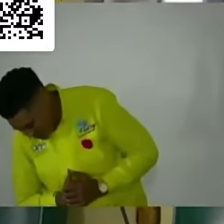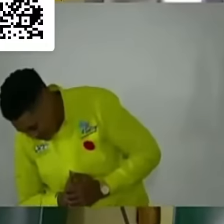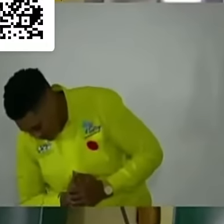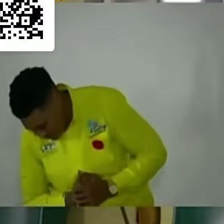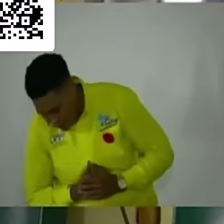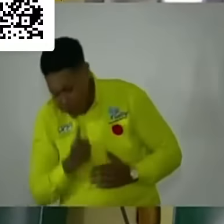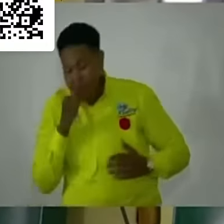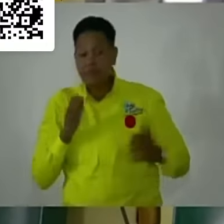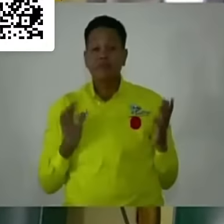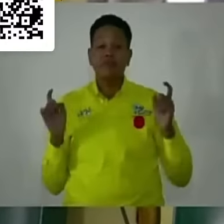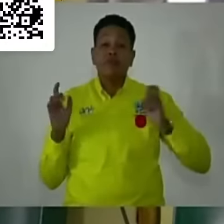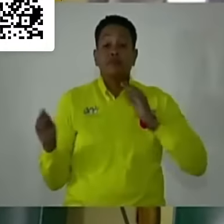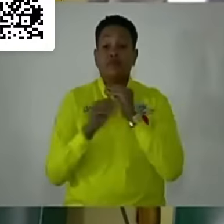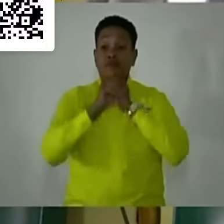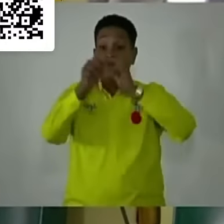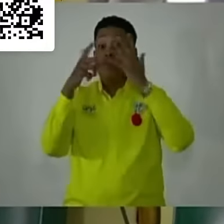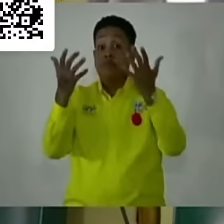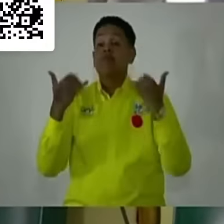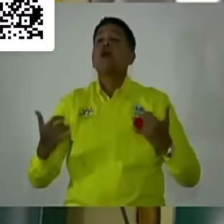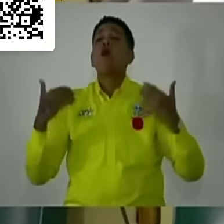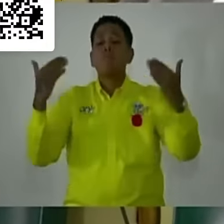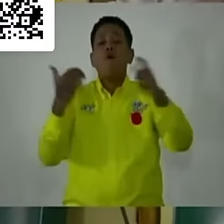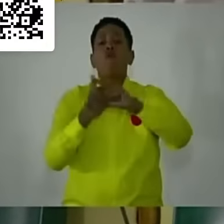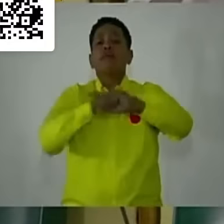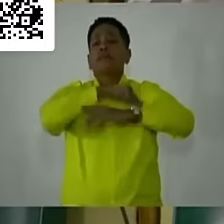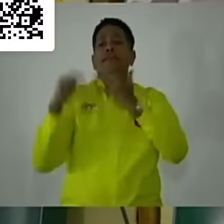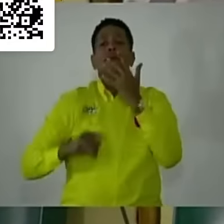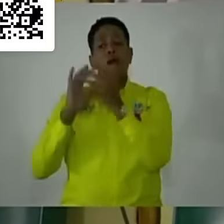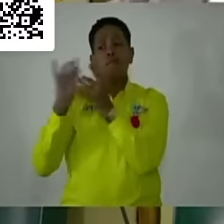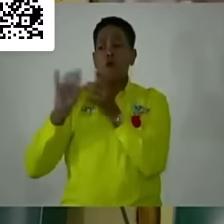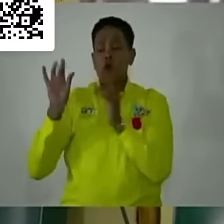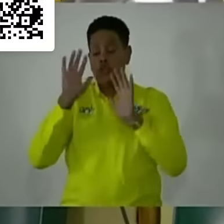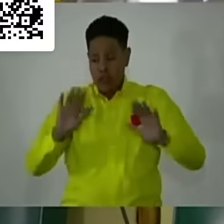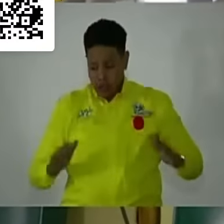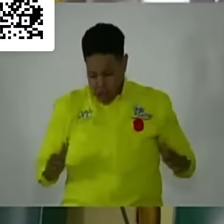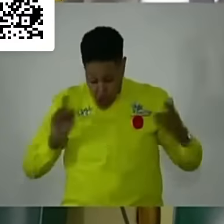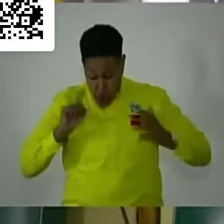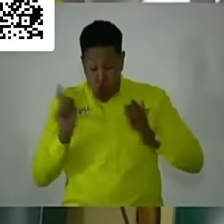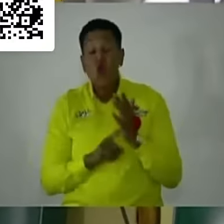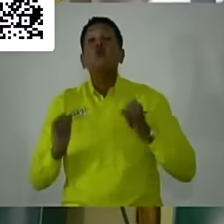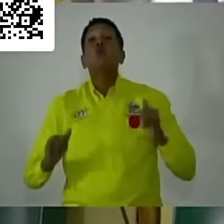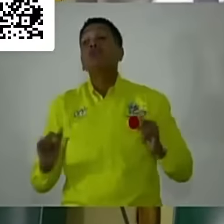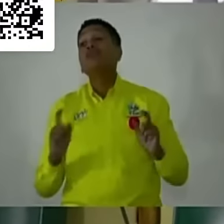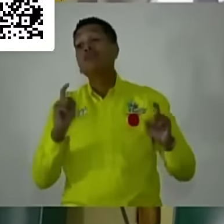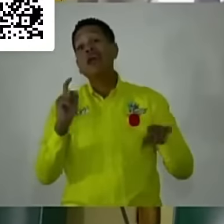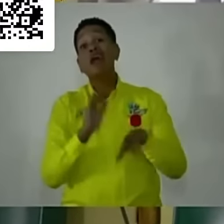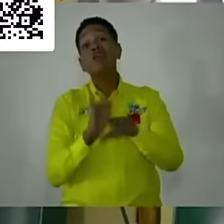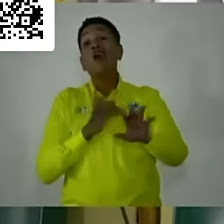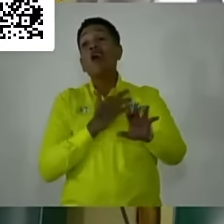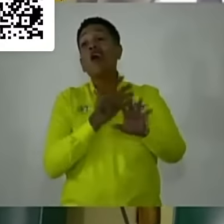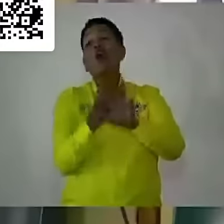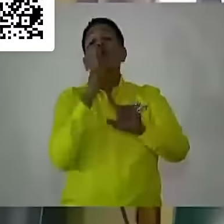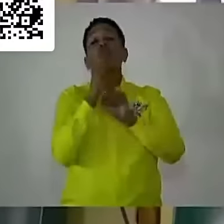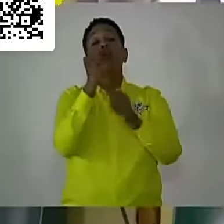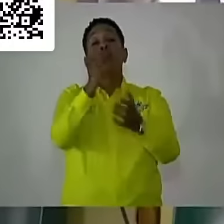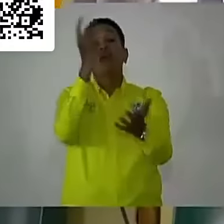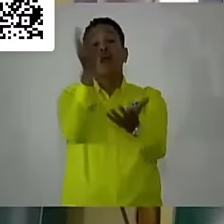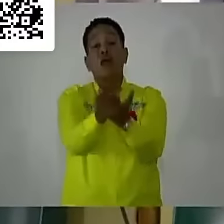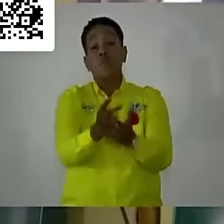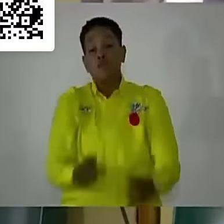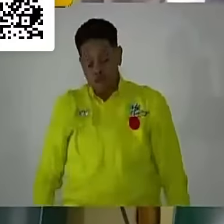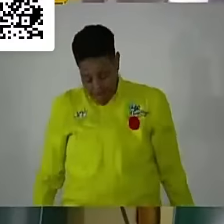Madam Speaker, I now move that the motion, notice of which I gave earlier, be